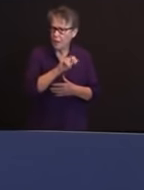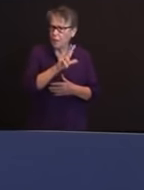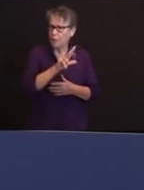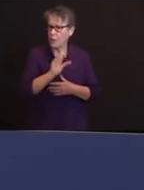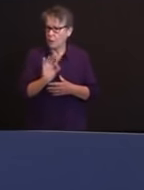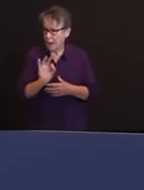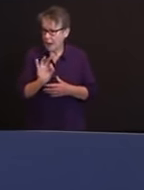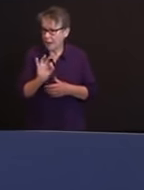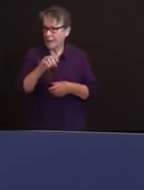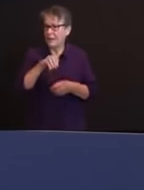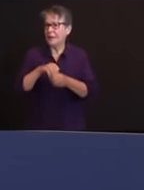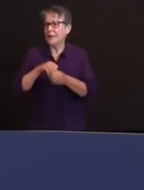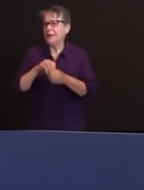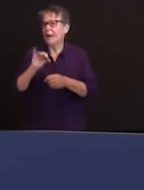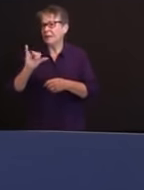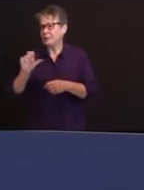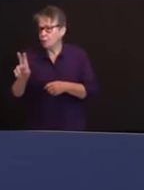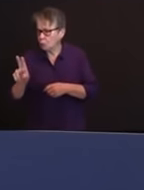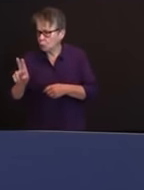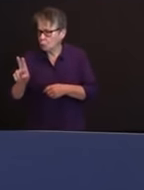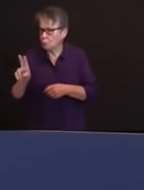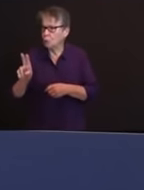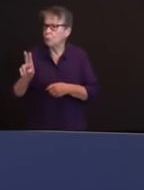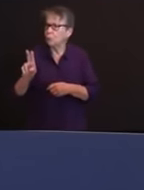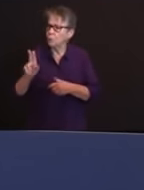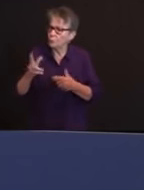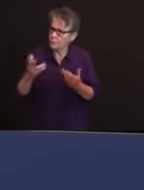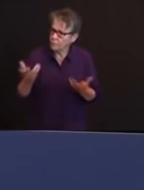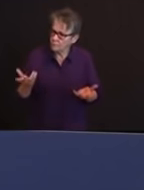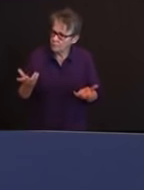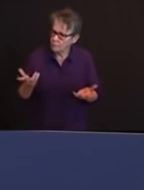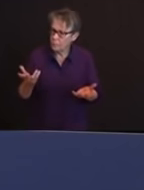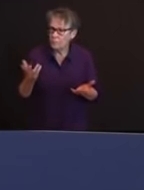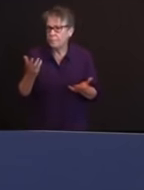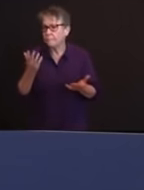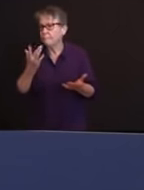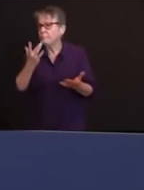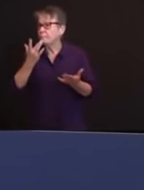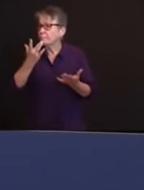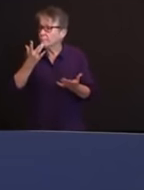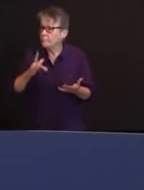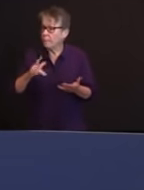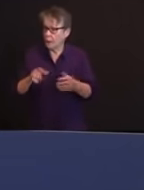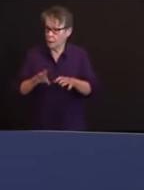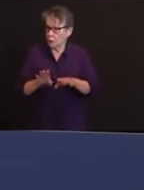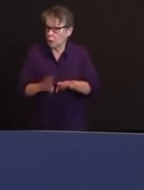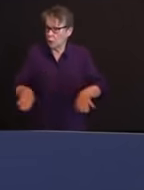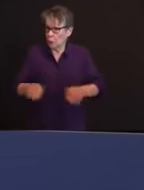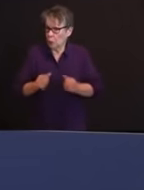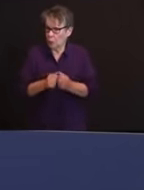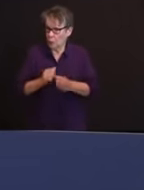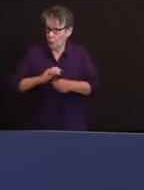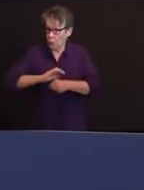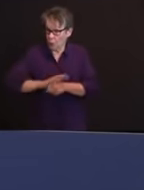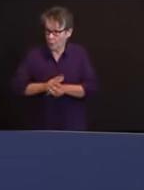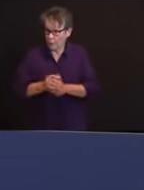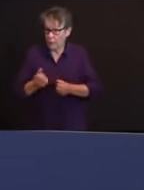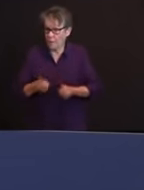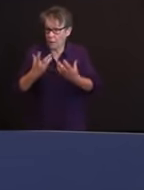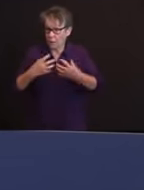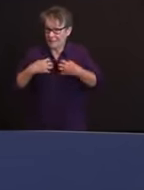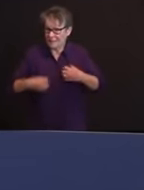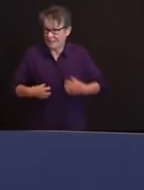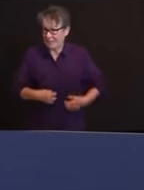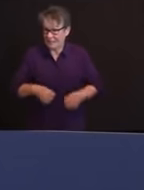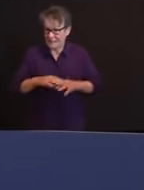Fortunately, there are no new reports of multisystem inflammatory syndrome in children,